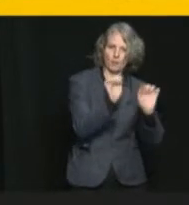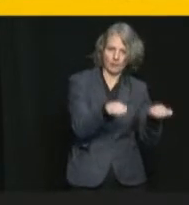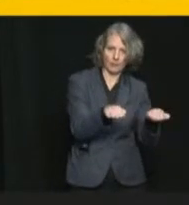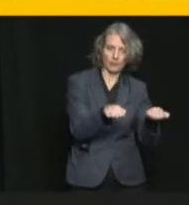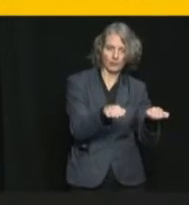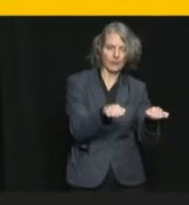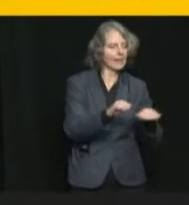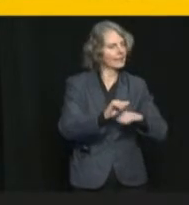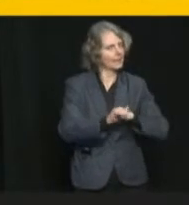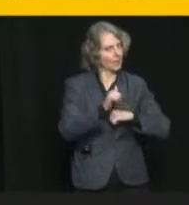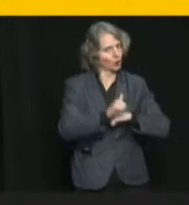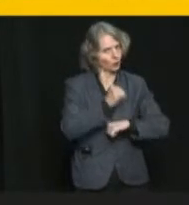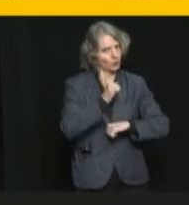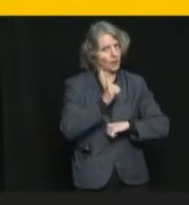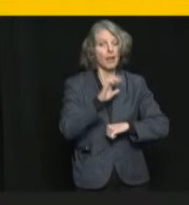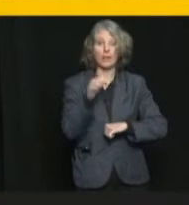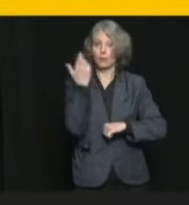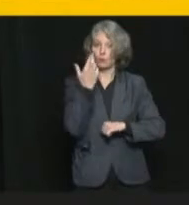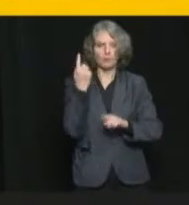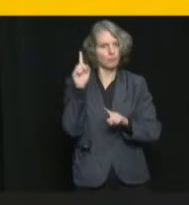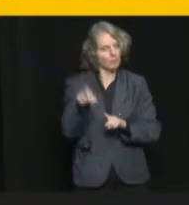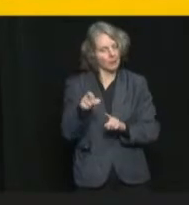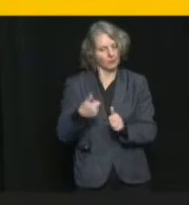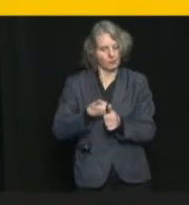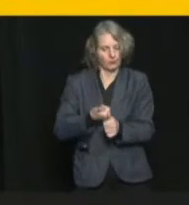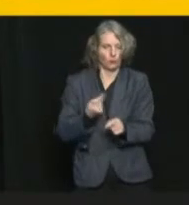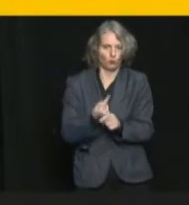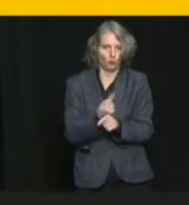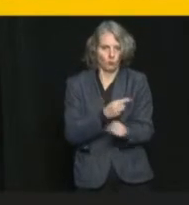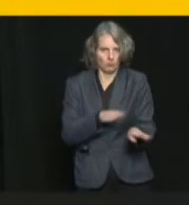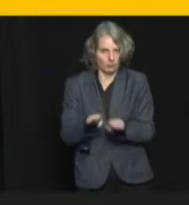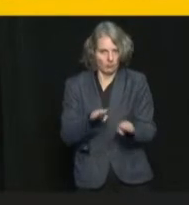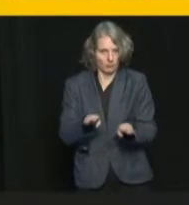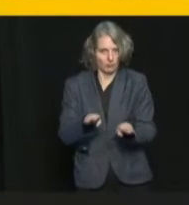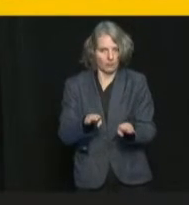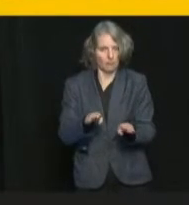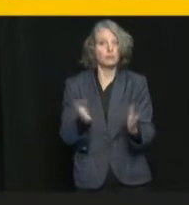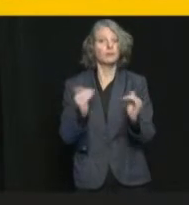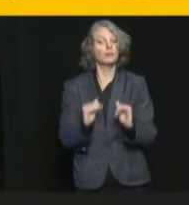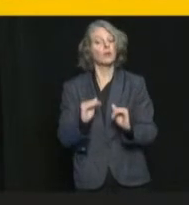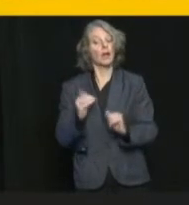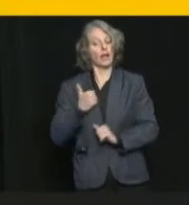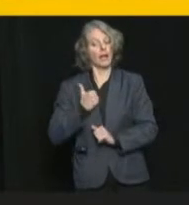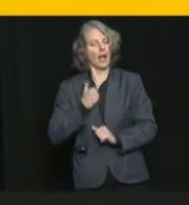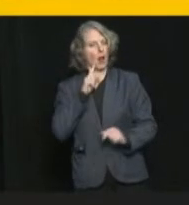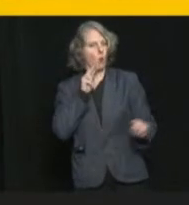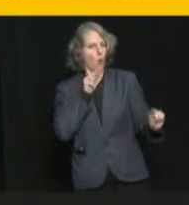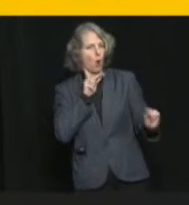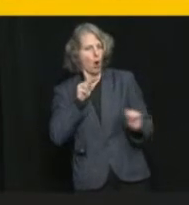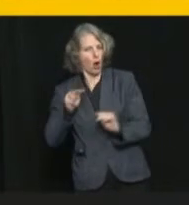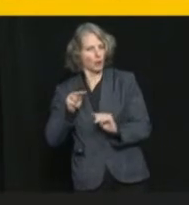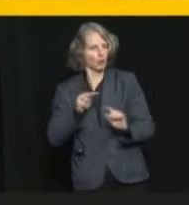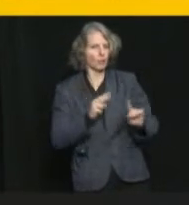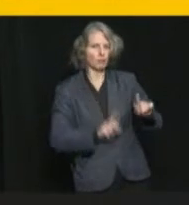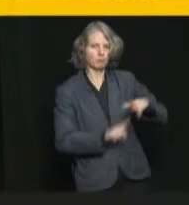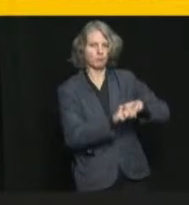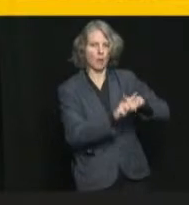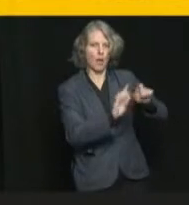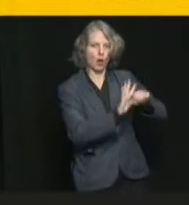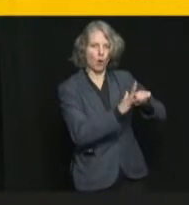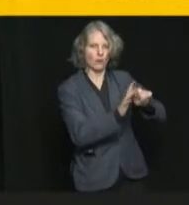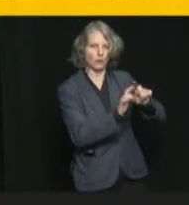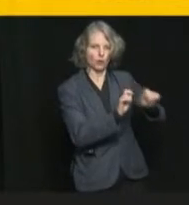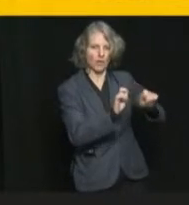why we all have to keep doing our part. We're also constantly monitoring variants of COVID-19 with governments across the